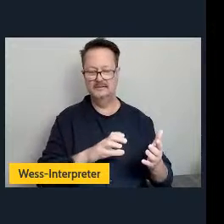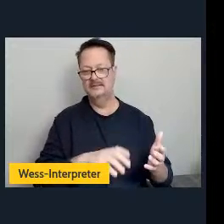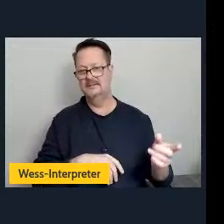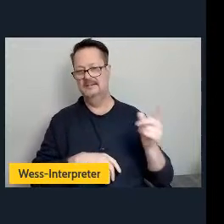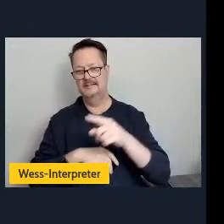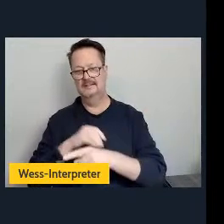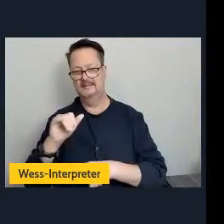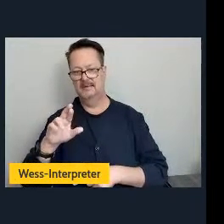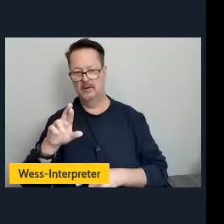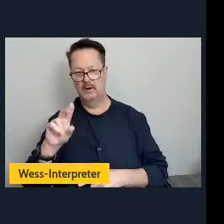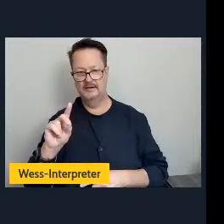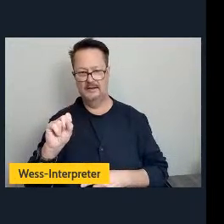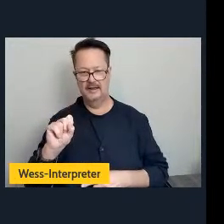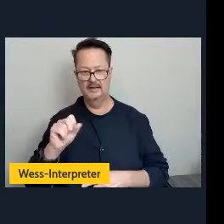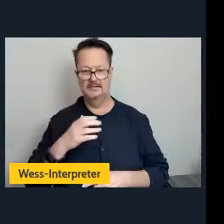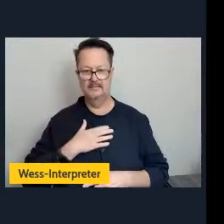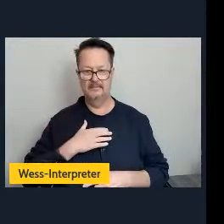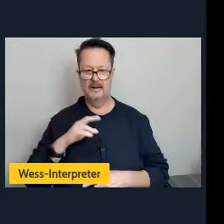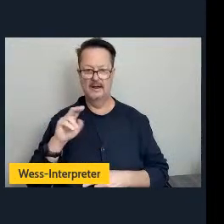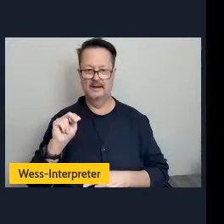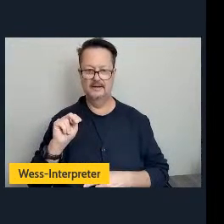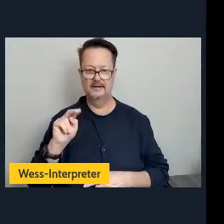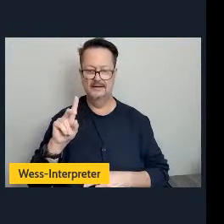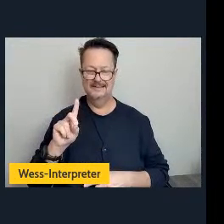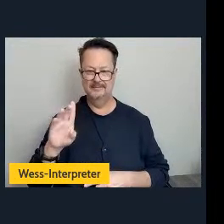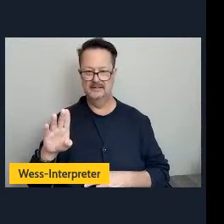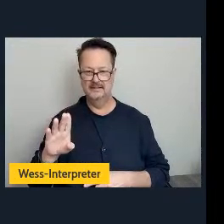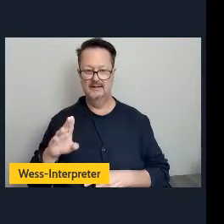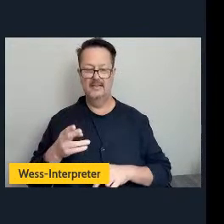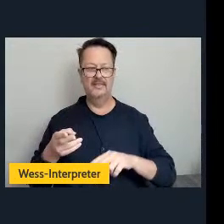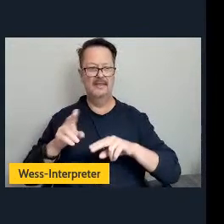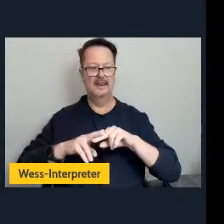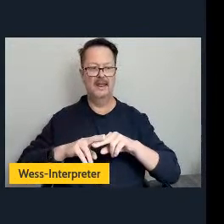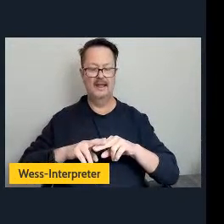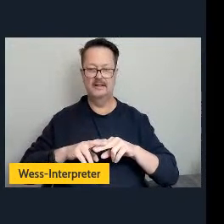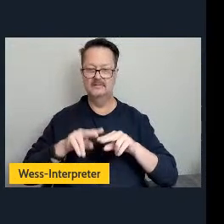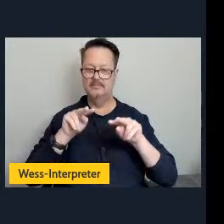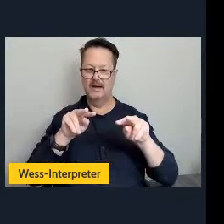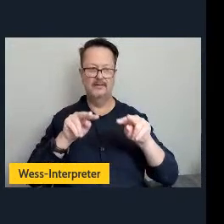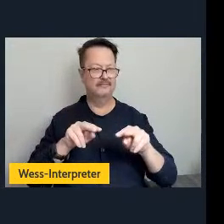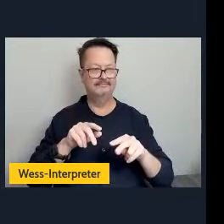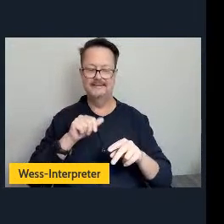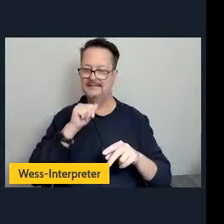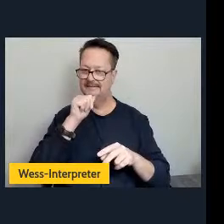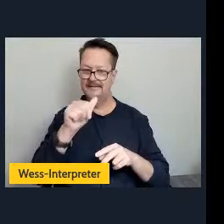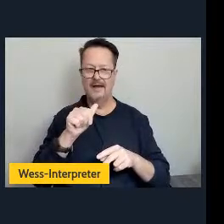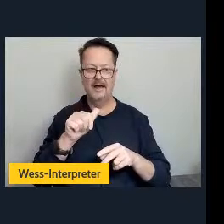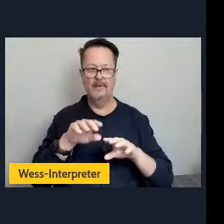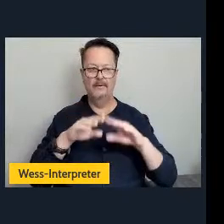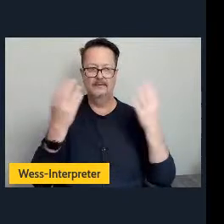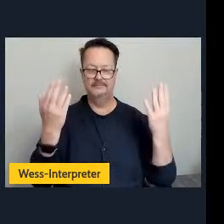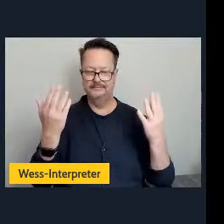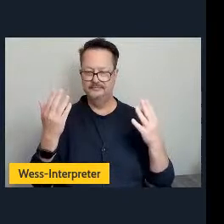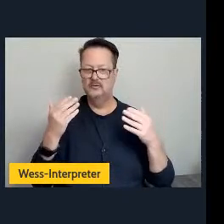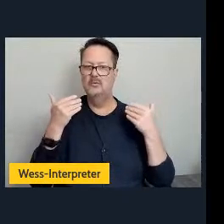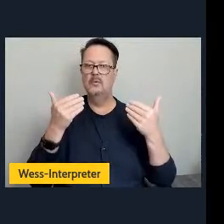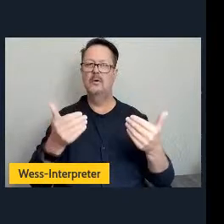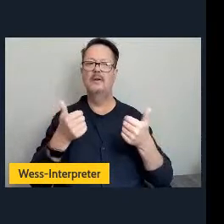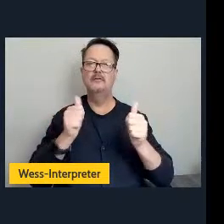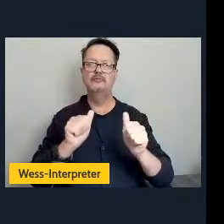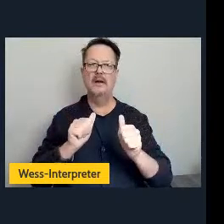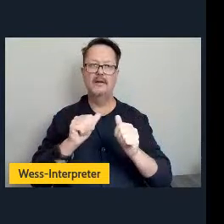RDS instance on MyDB, the enhanced monitoring is not enabled. Let's go and try and address some of